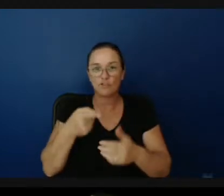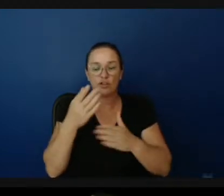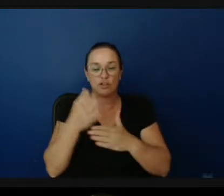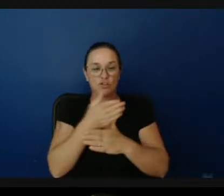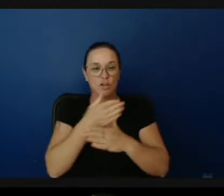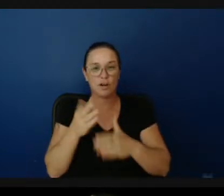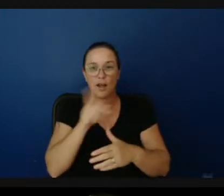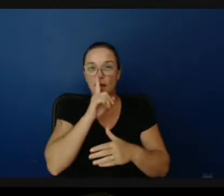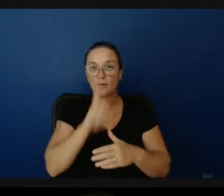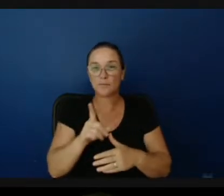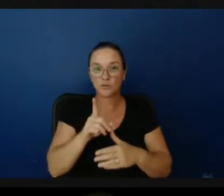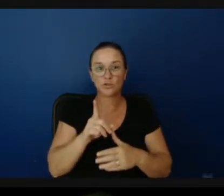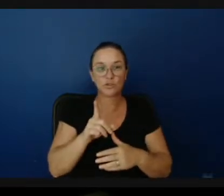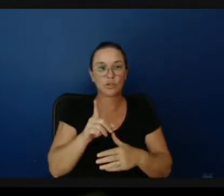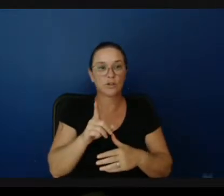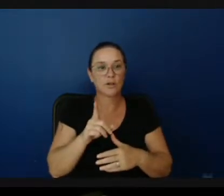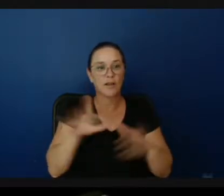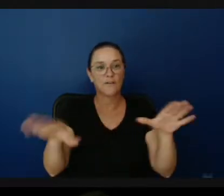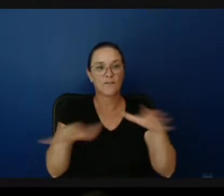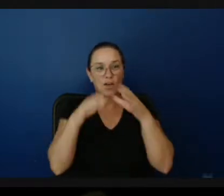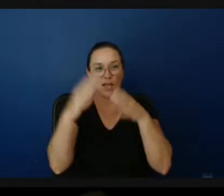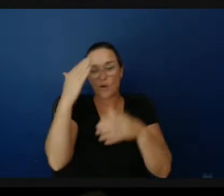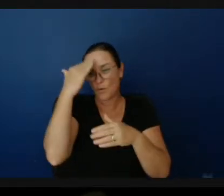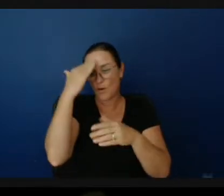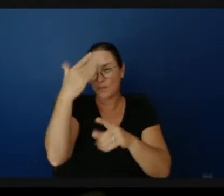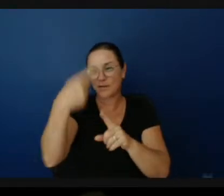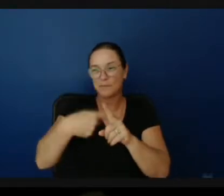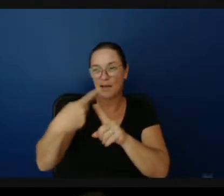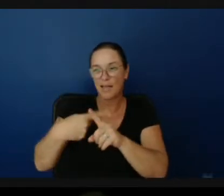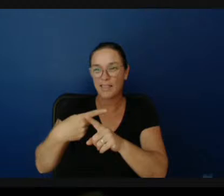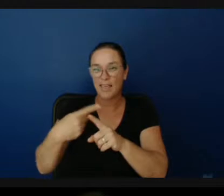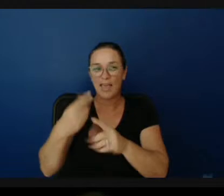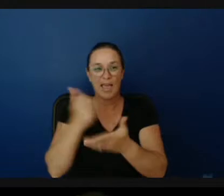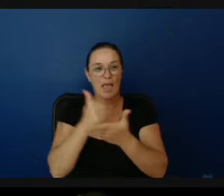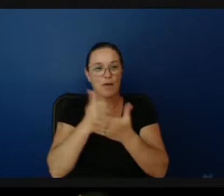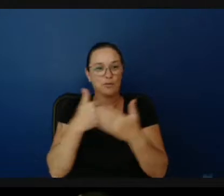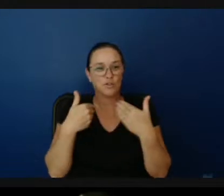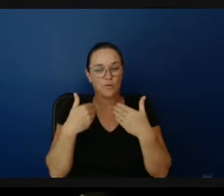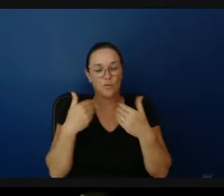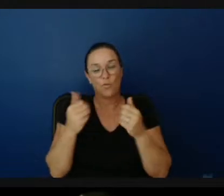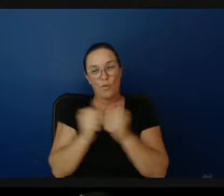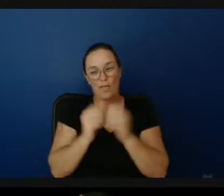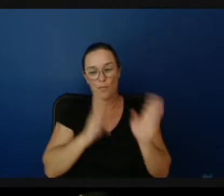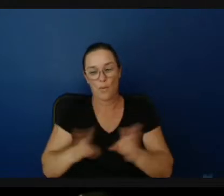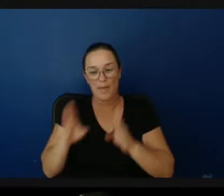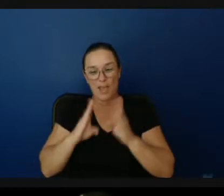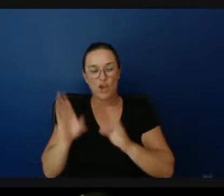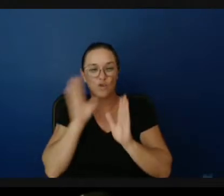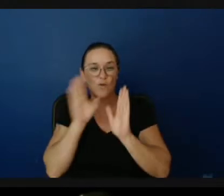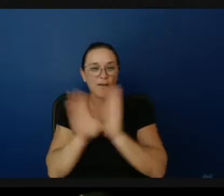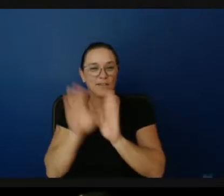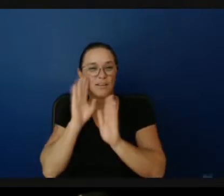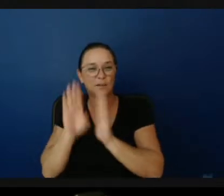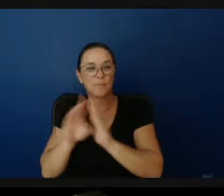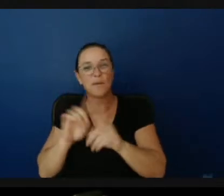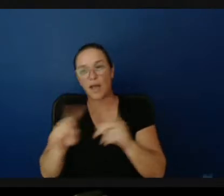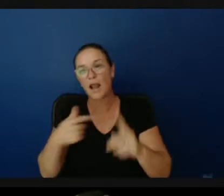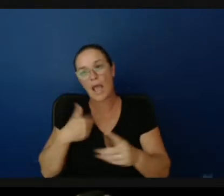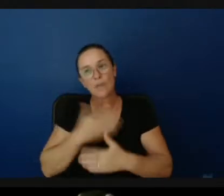volcano awareness nut helps with having prepared graphics, but that is really cool. Like, I really appreciated this whole